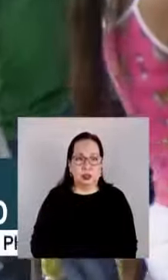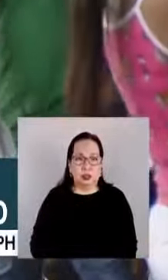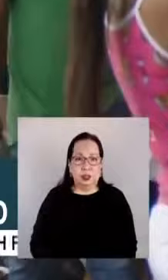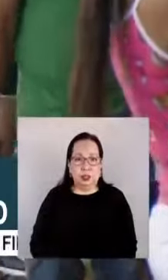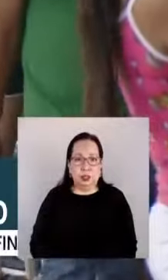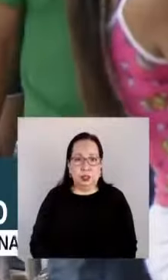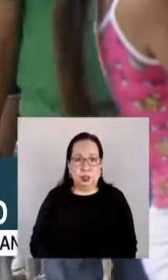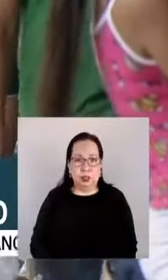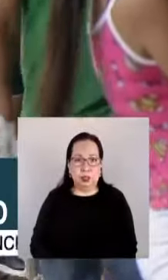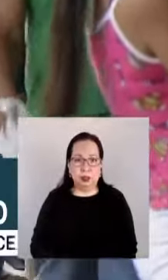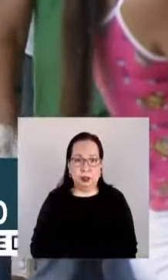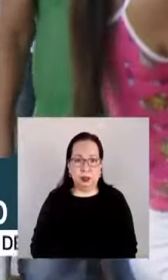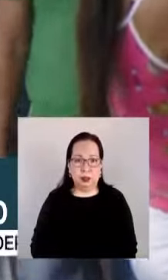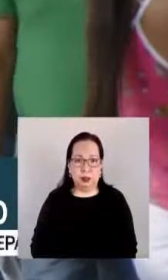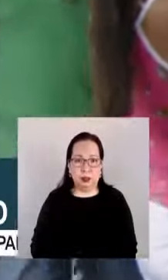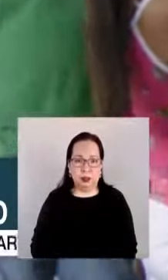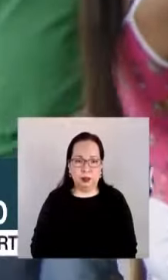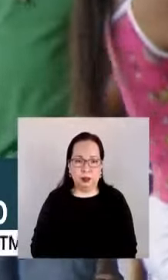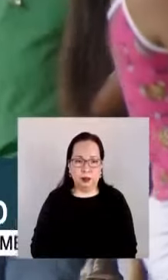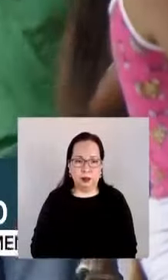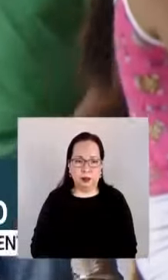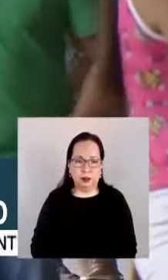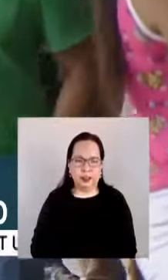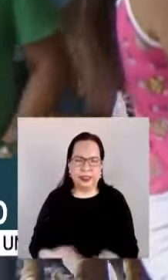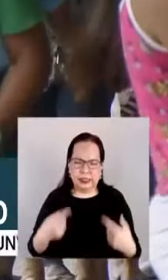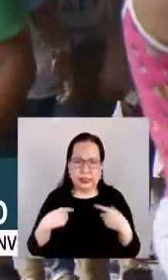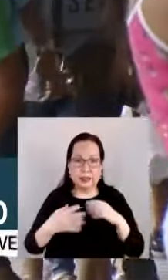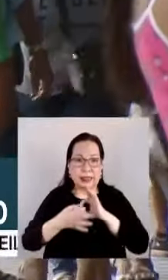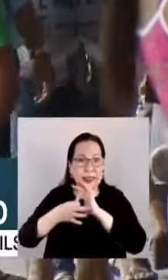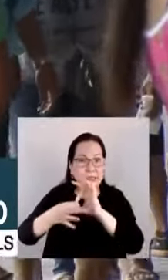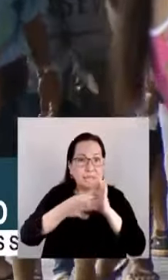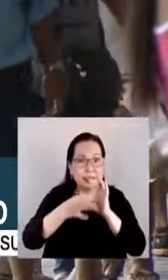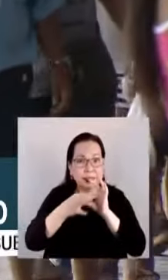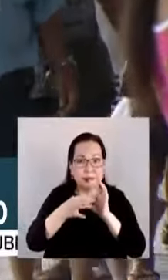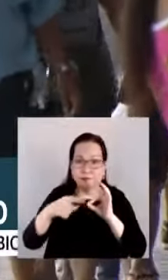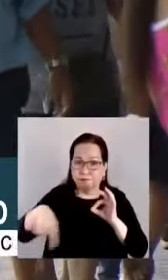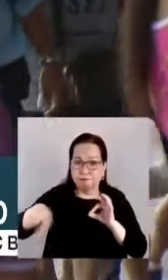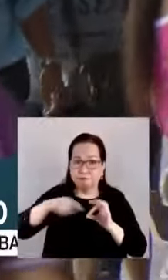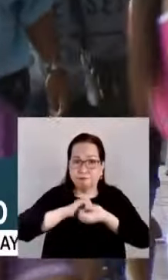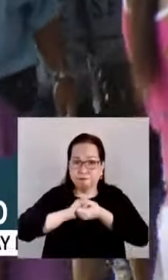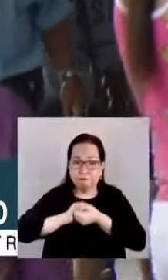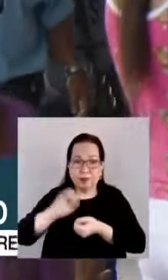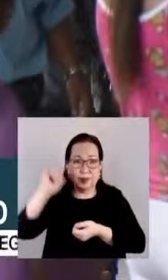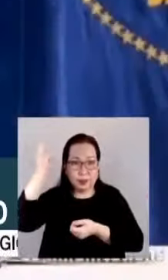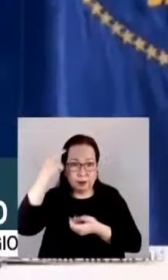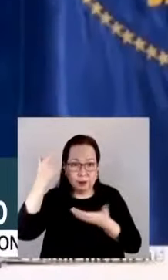have a concerted effort, cooperate with government